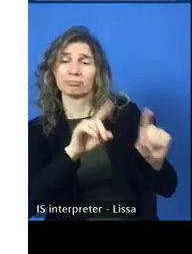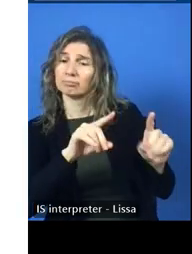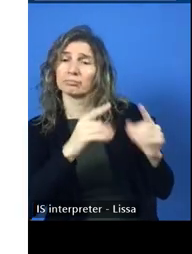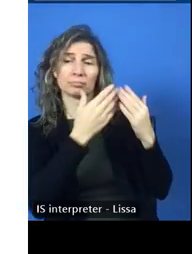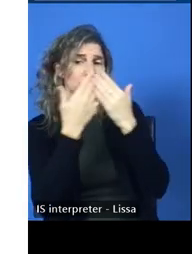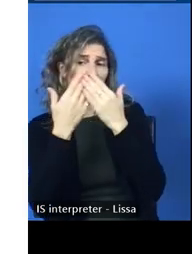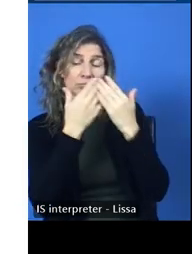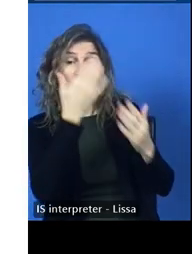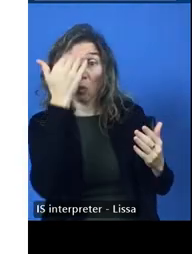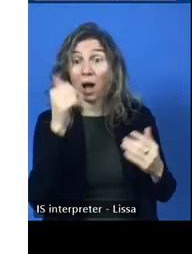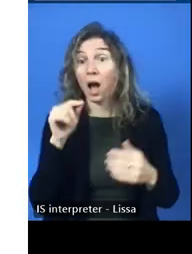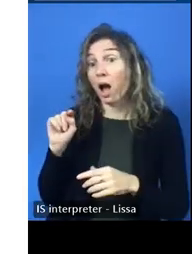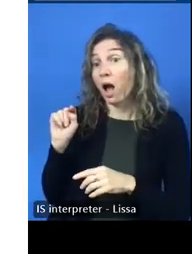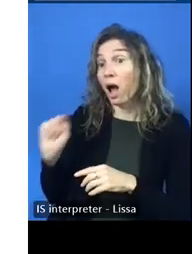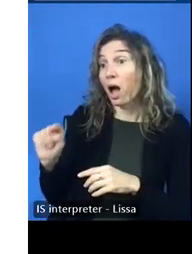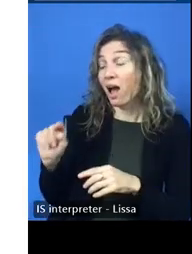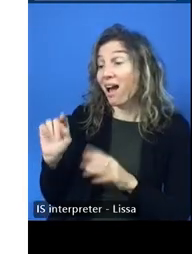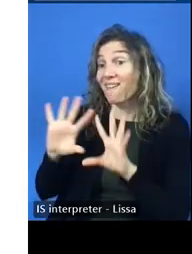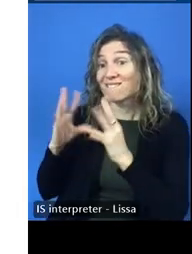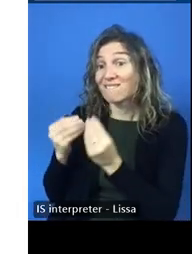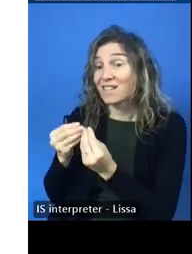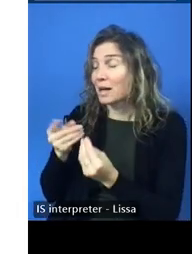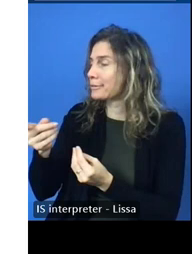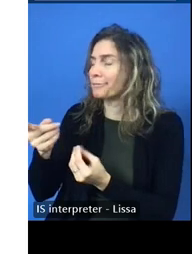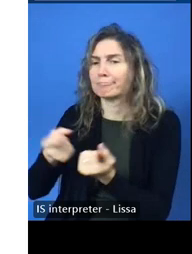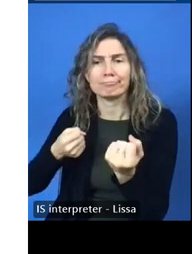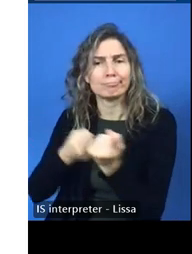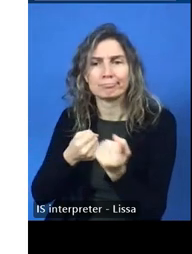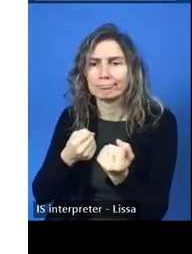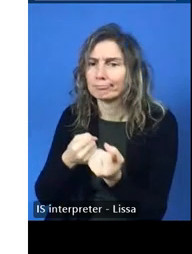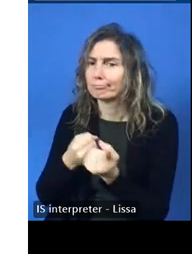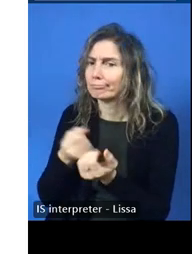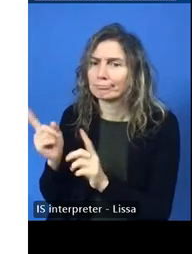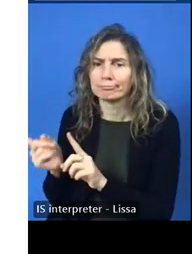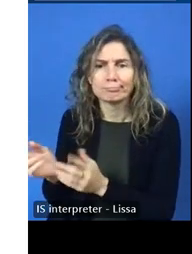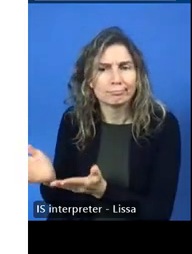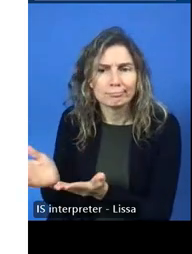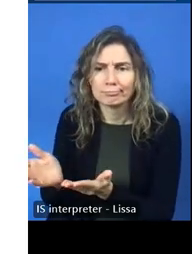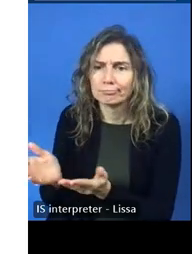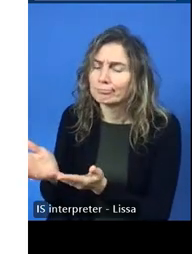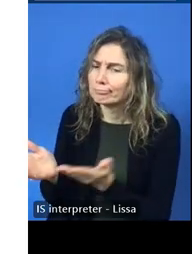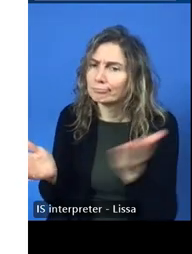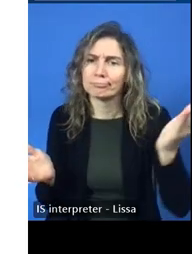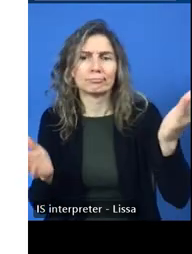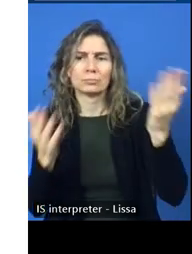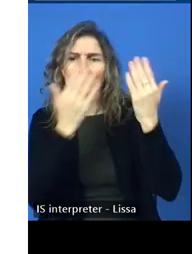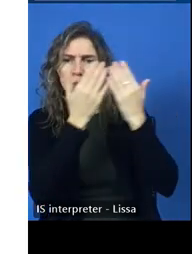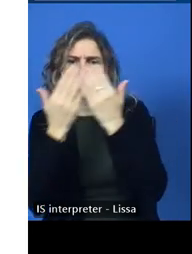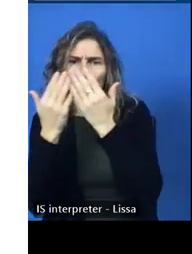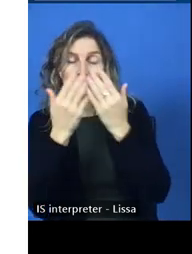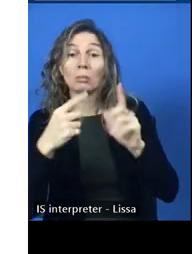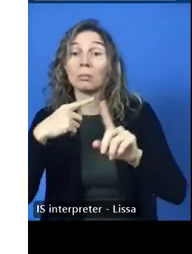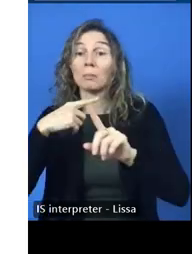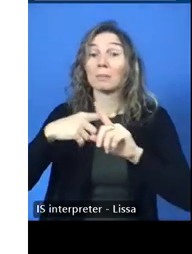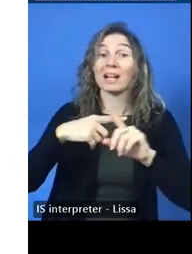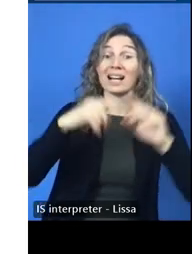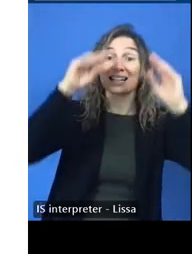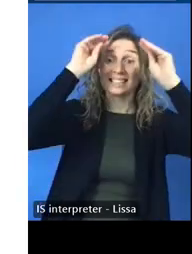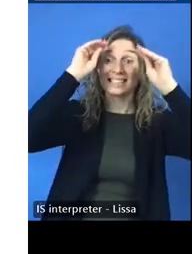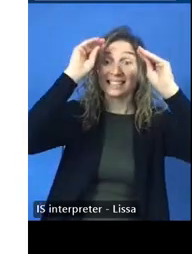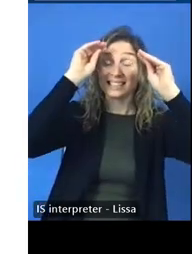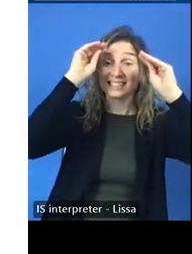situation that cannot accommodate for their schooling. And at the same time, the teacher is like a capacity